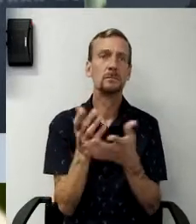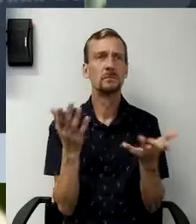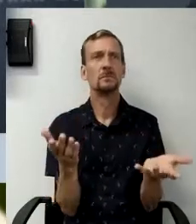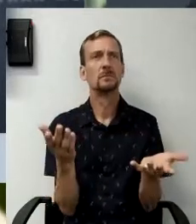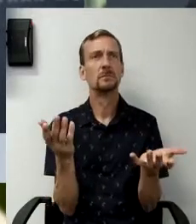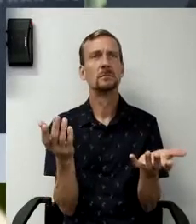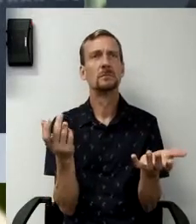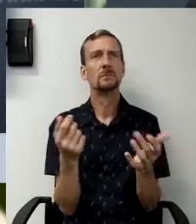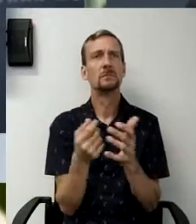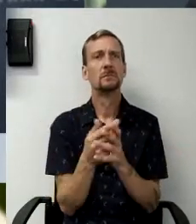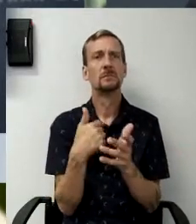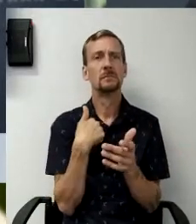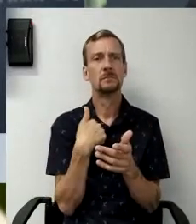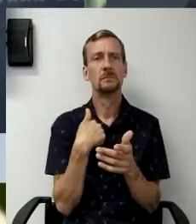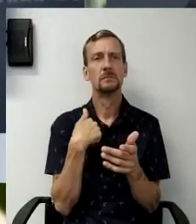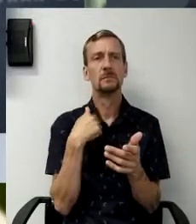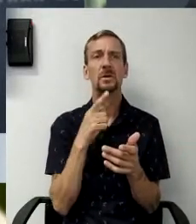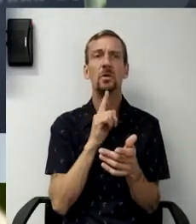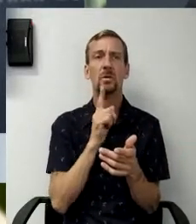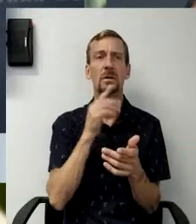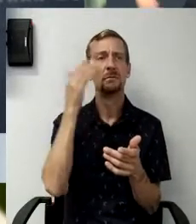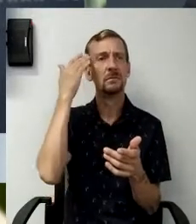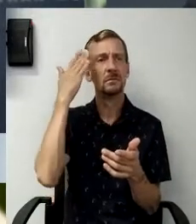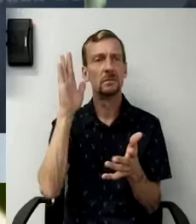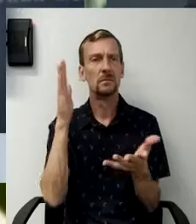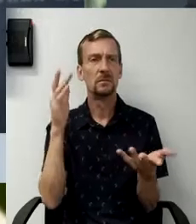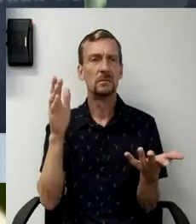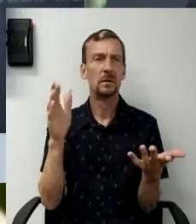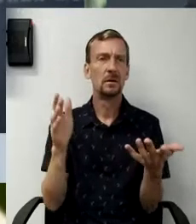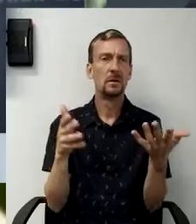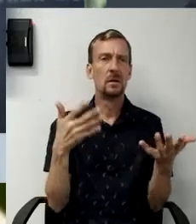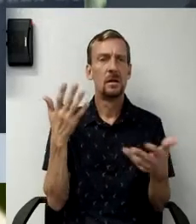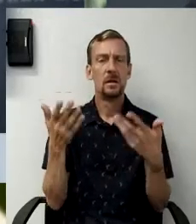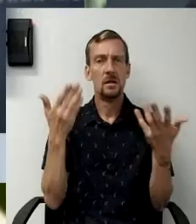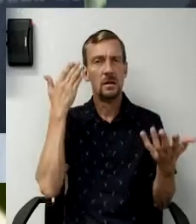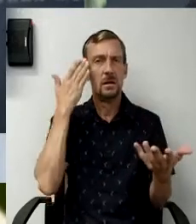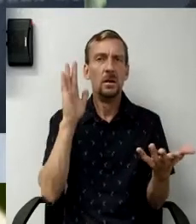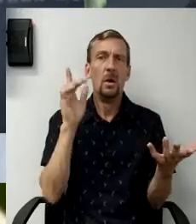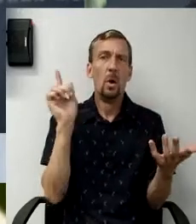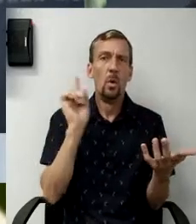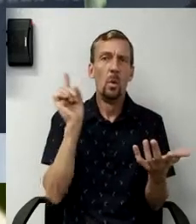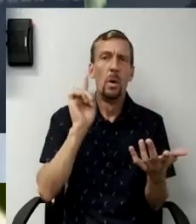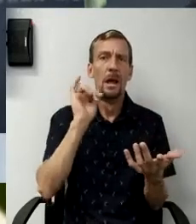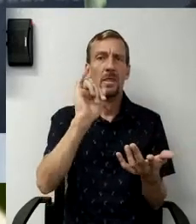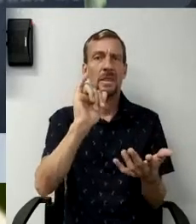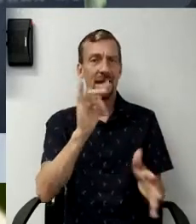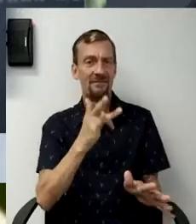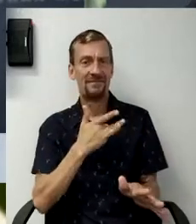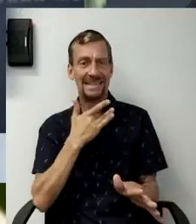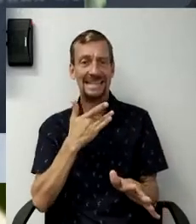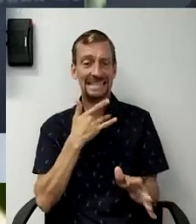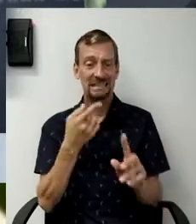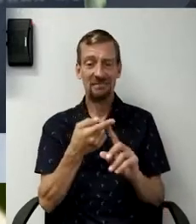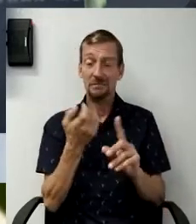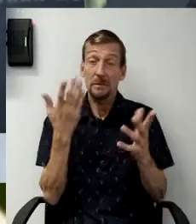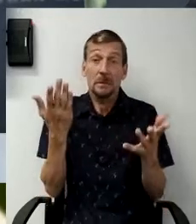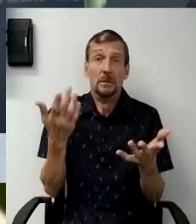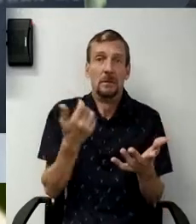Yeah, I don't, you know, I don't know where that feeling might be coming